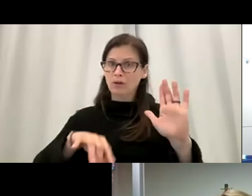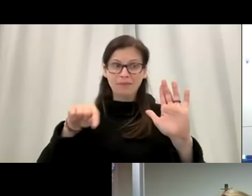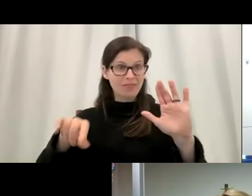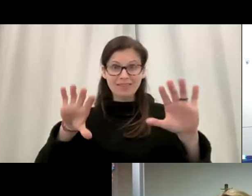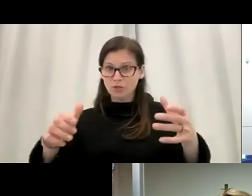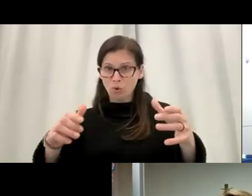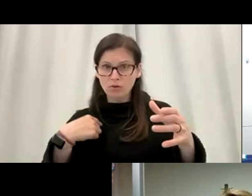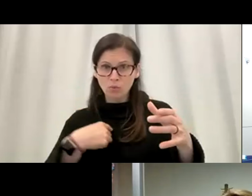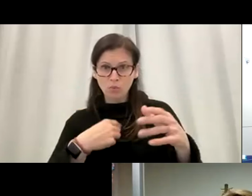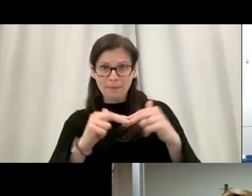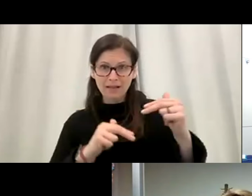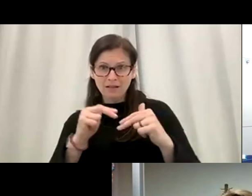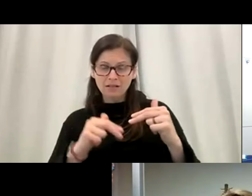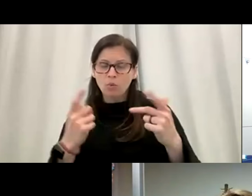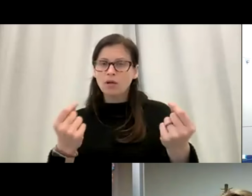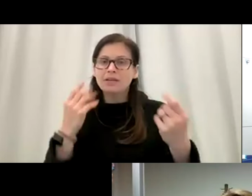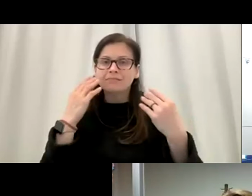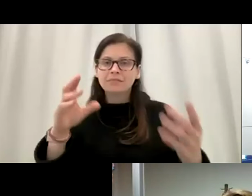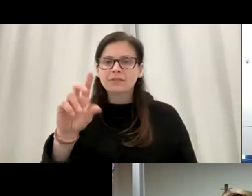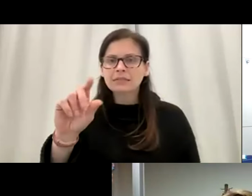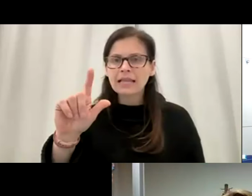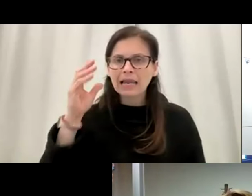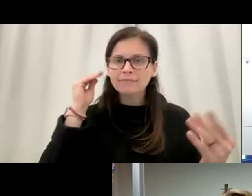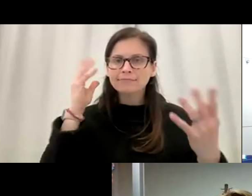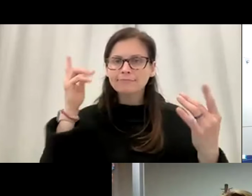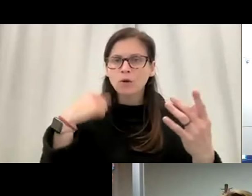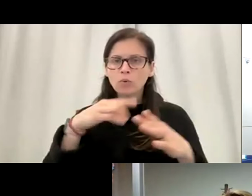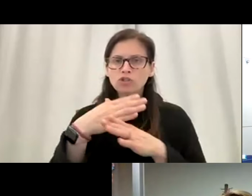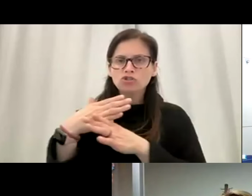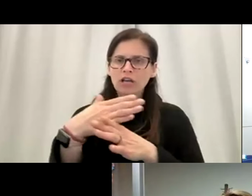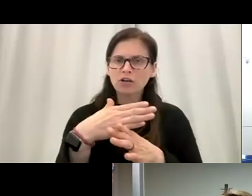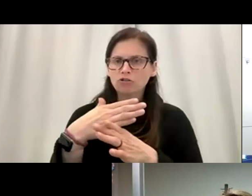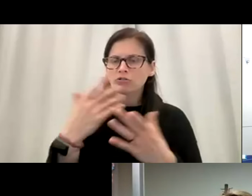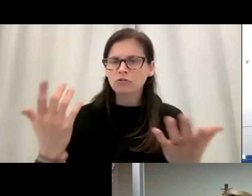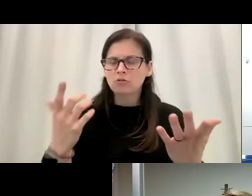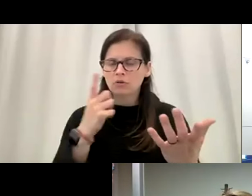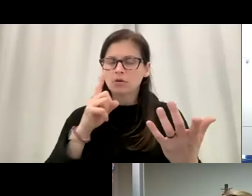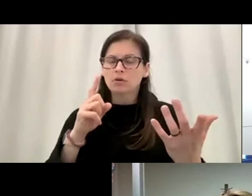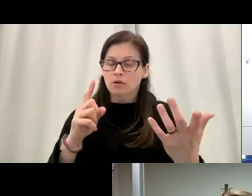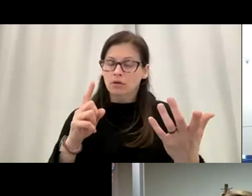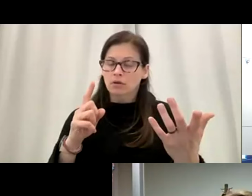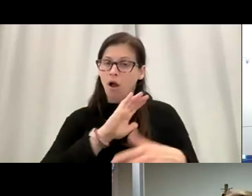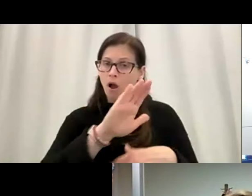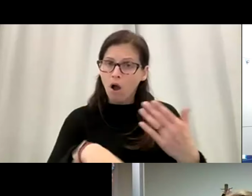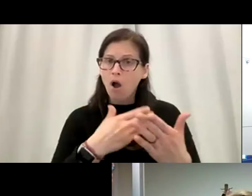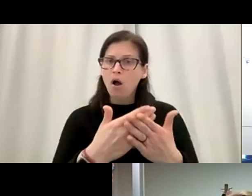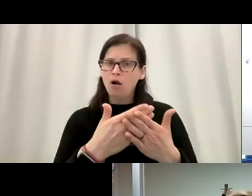built was a lot of the data that we could share as well. You know, we were able to actually pull from all of